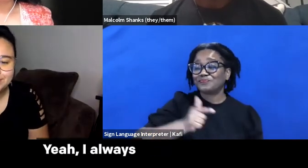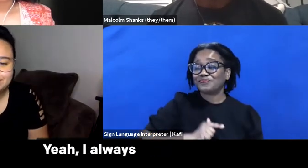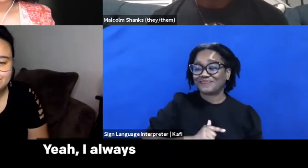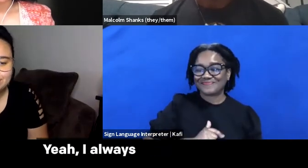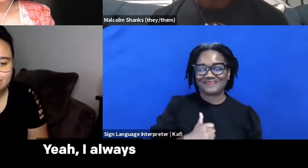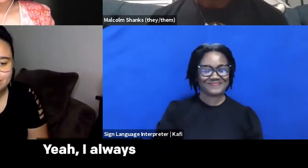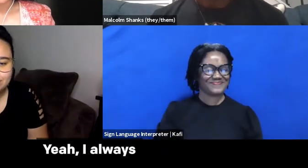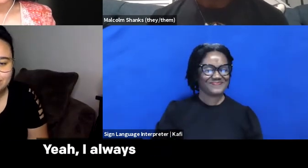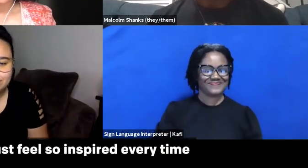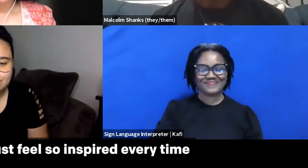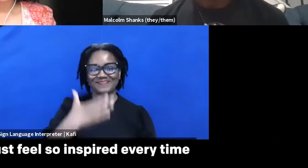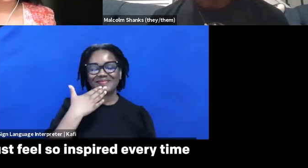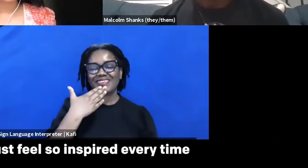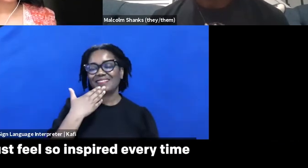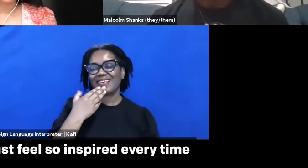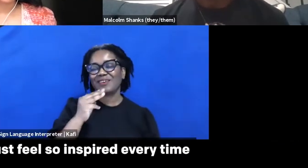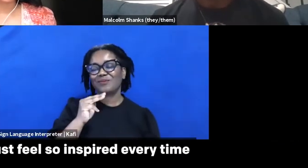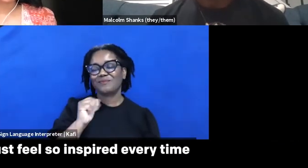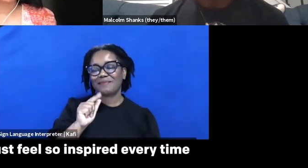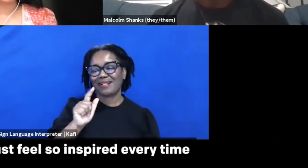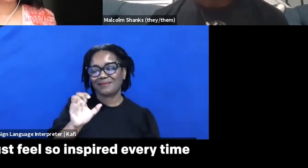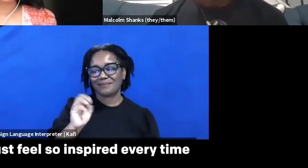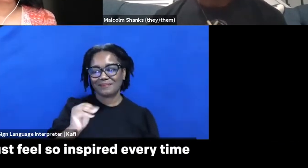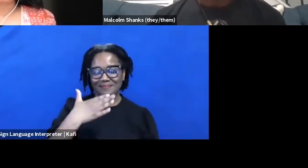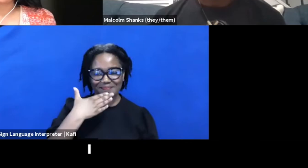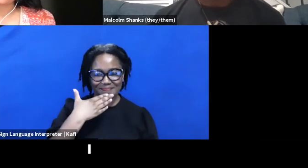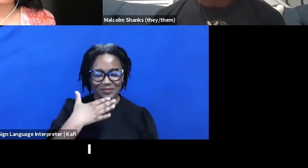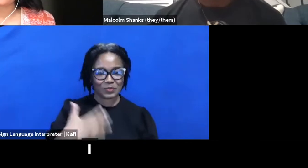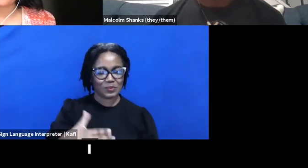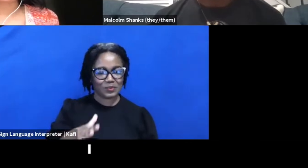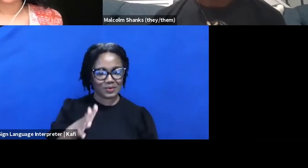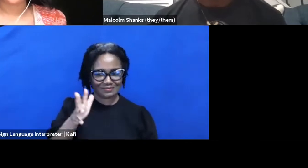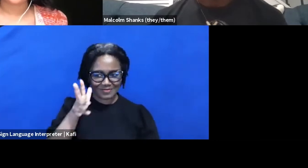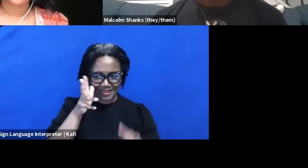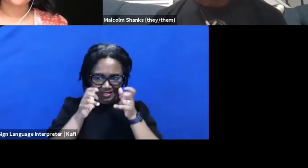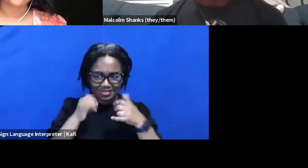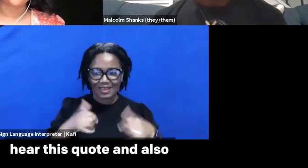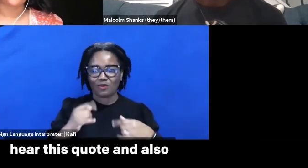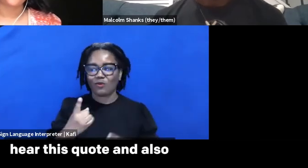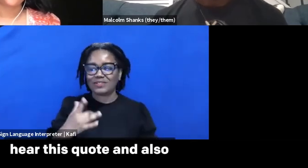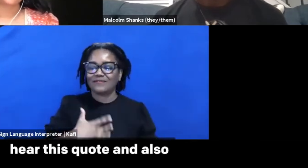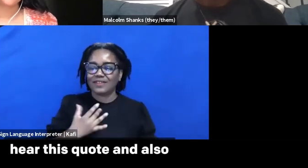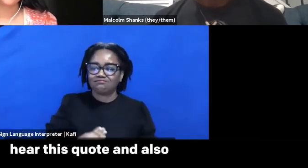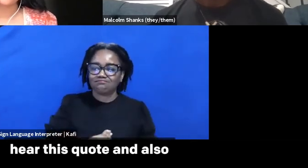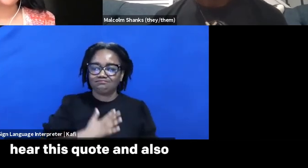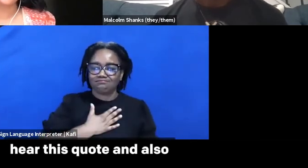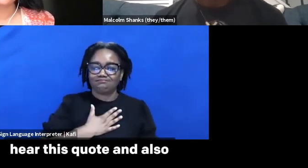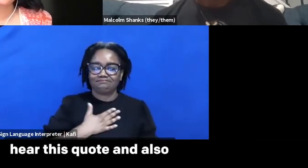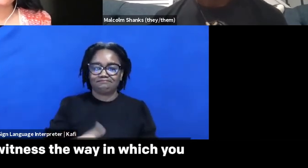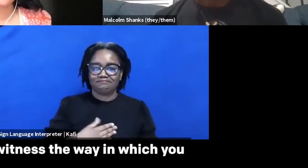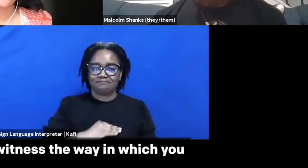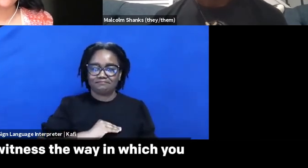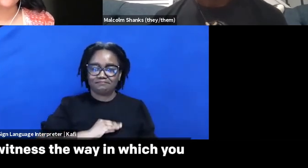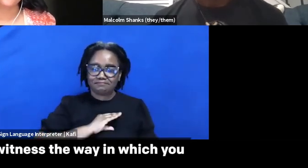Thank you, Malcolm. Yeah, I always just feel so inspired every time I hear